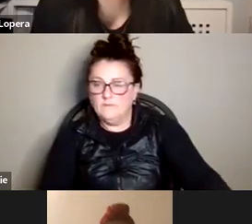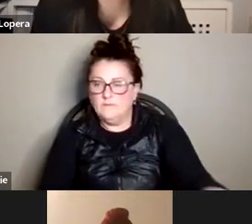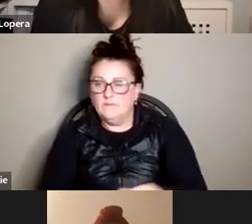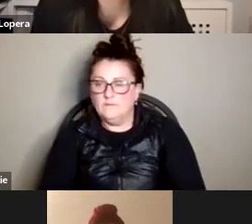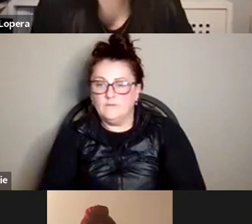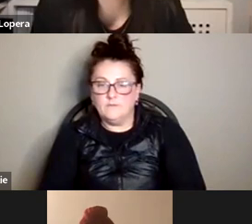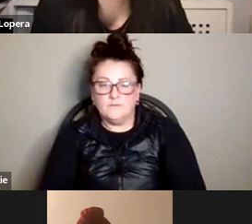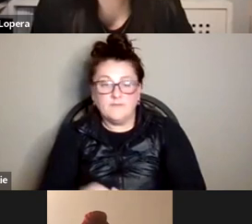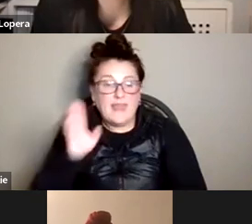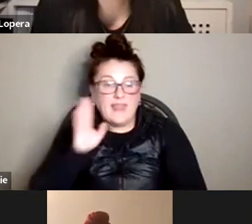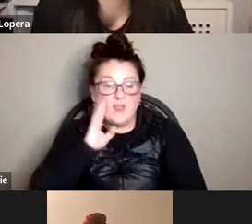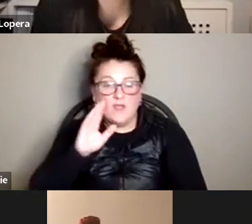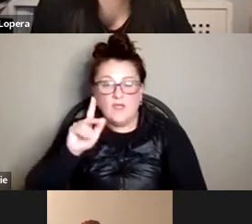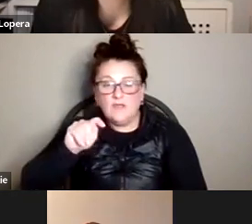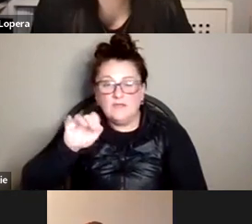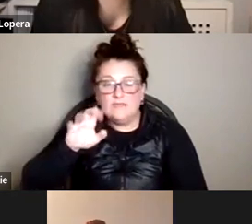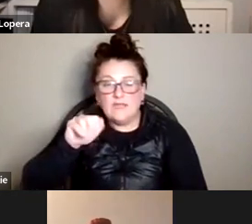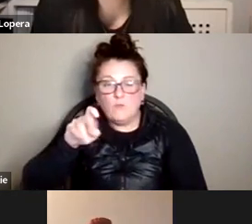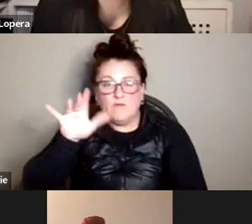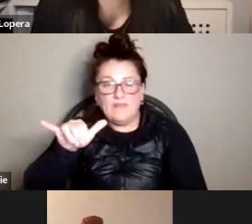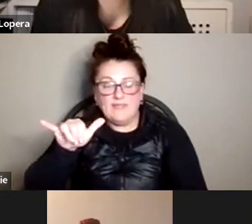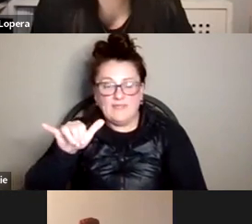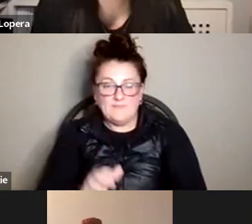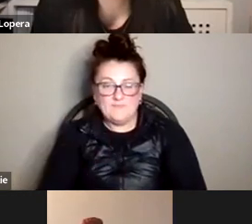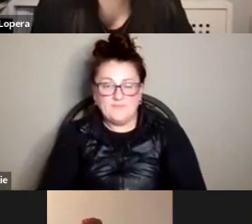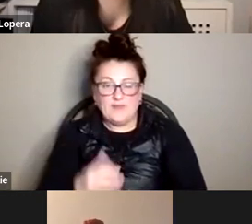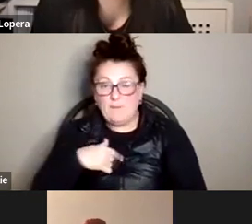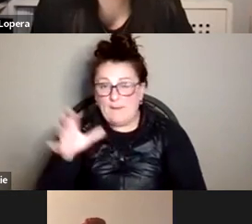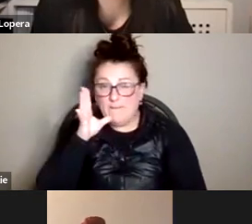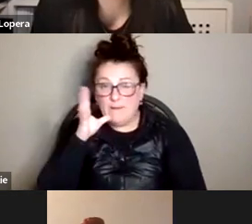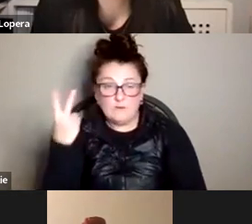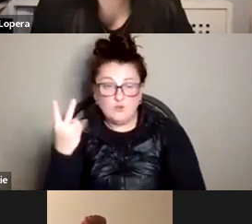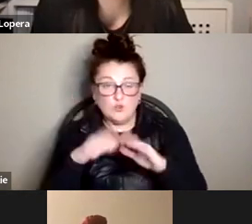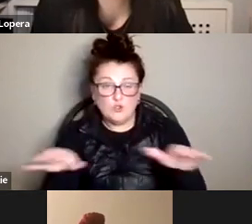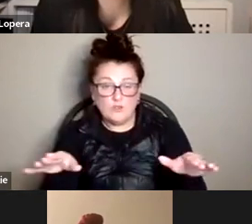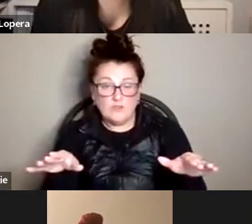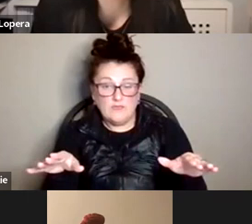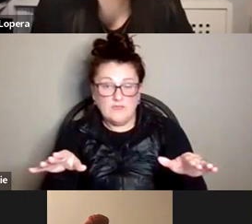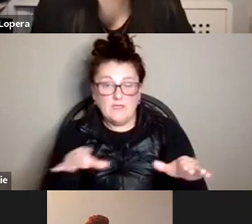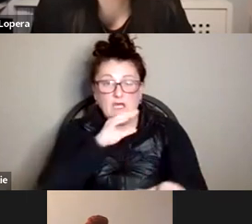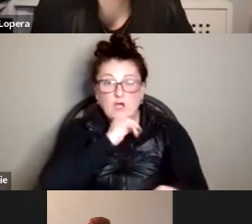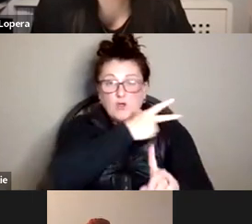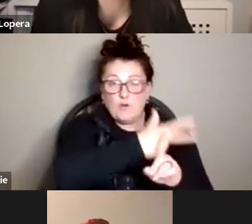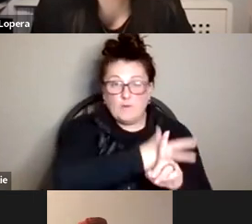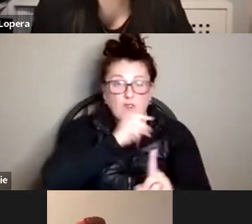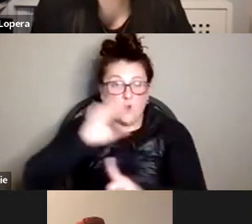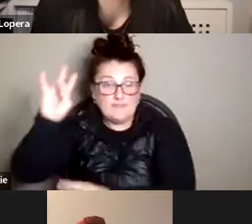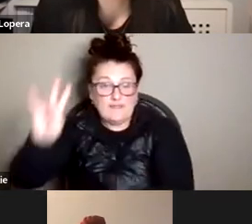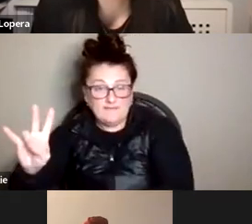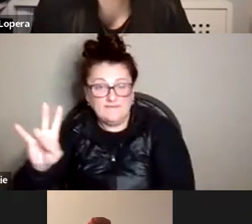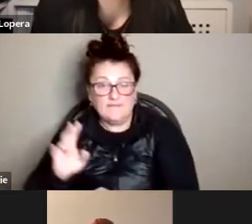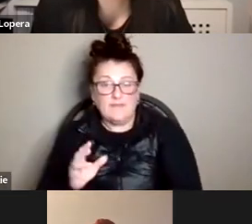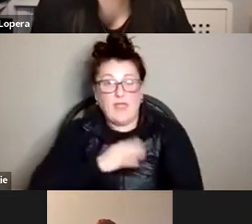Hi, everyone. My name's Tiara Murphy, and I'm a mom of two children. I have a three-month-old, and I have a seven-year-old.